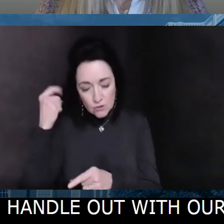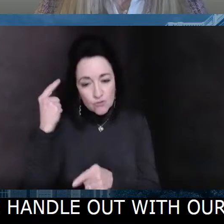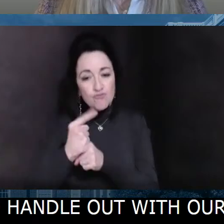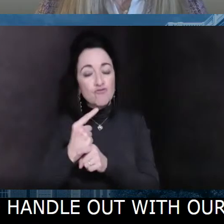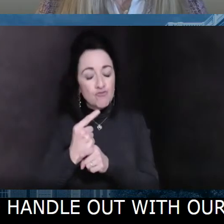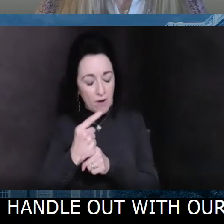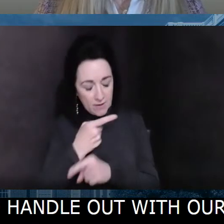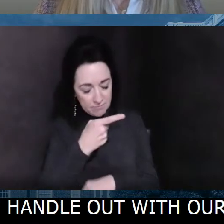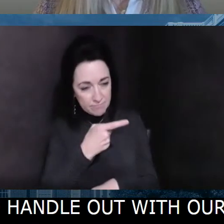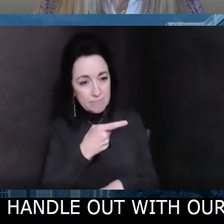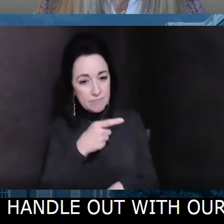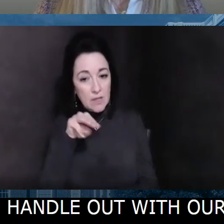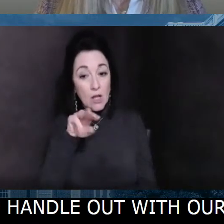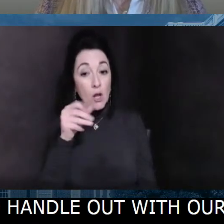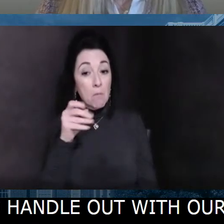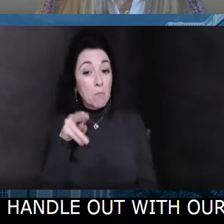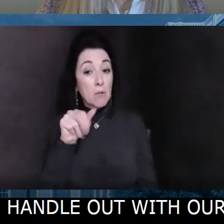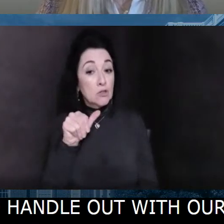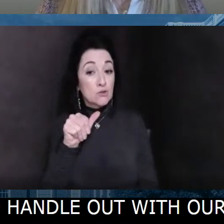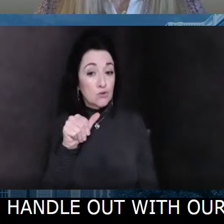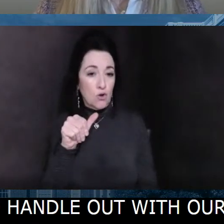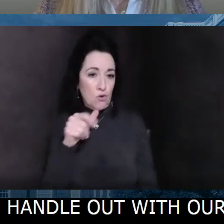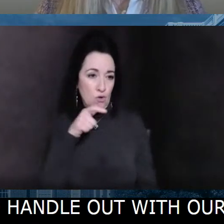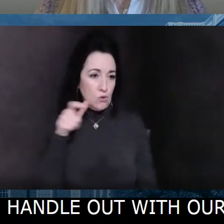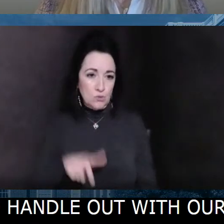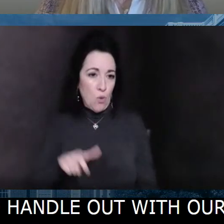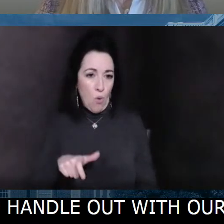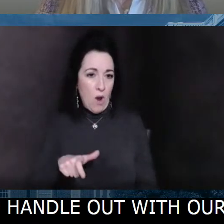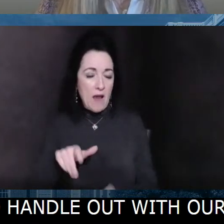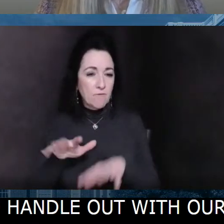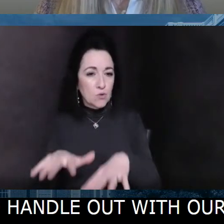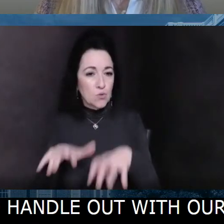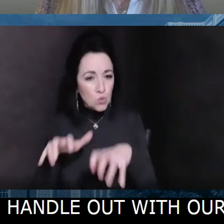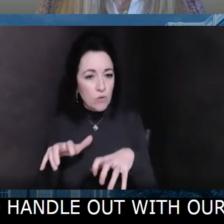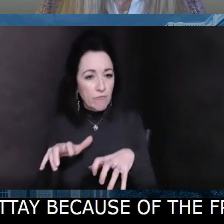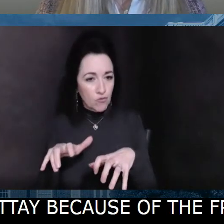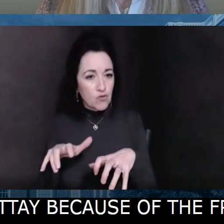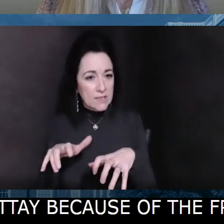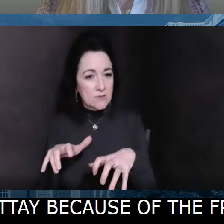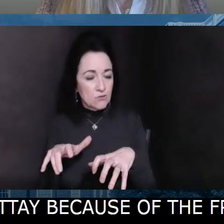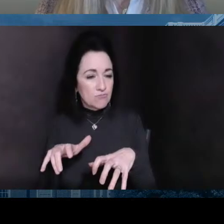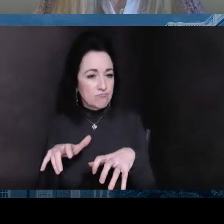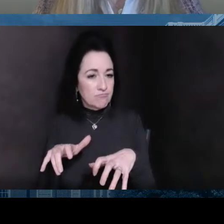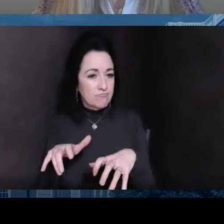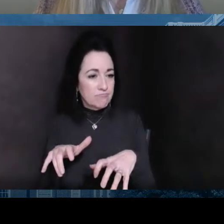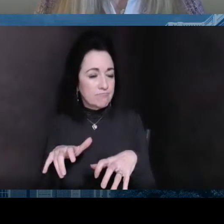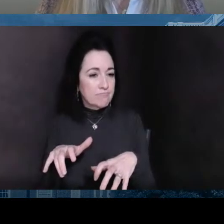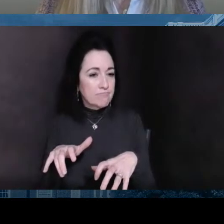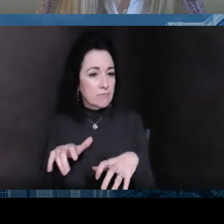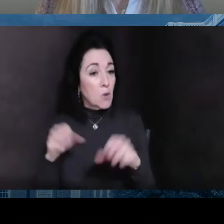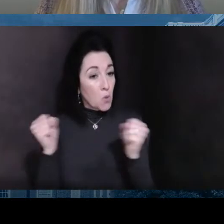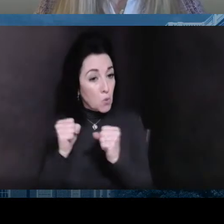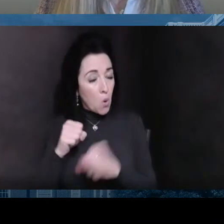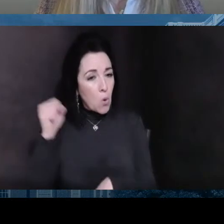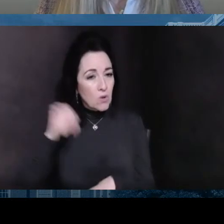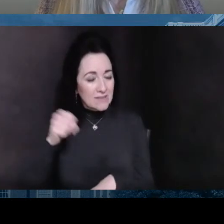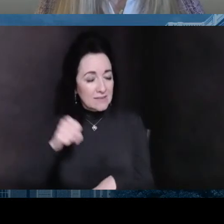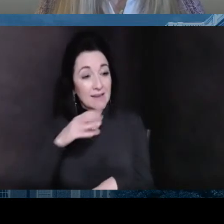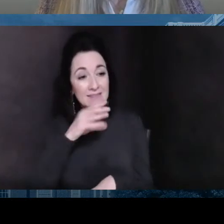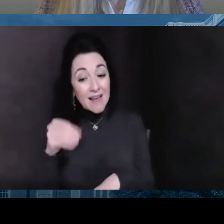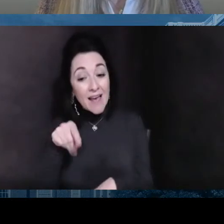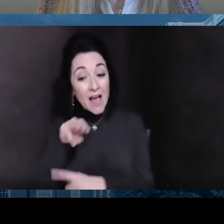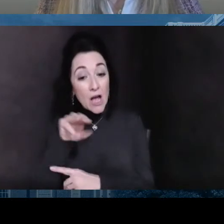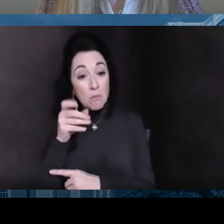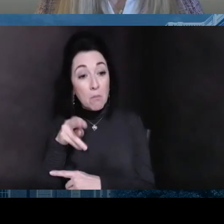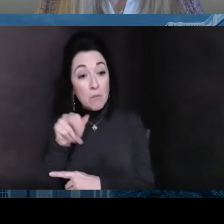The Moderna does not have to be at those super ultra cold temperatures. It also has a longer shelf life in the refrigerator